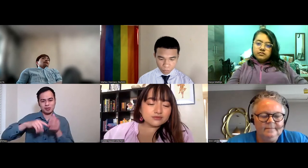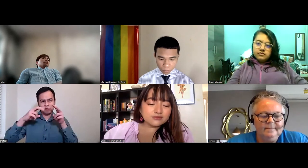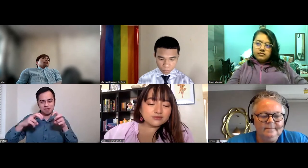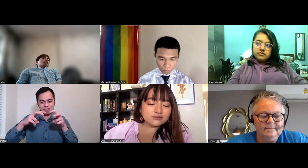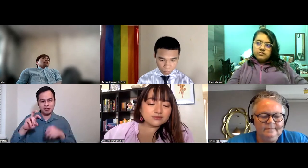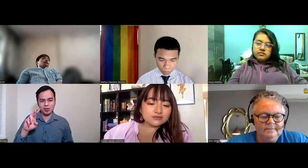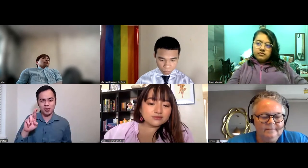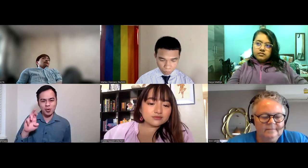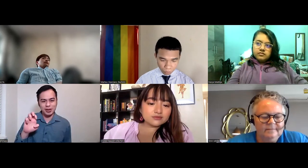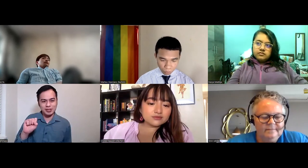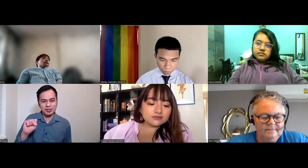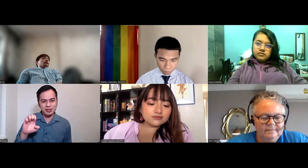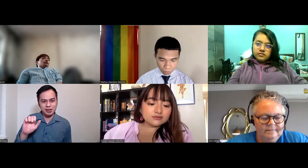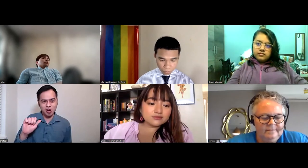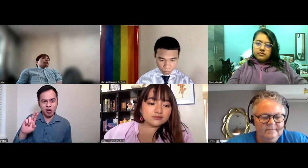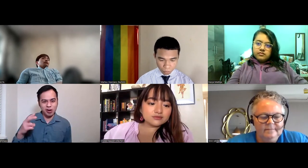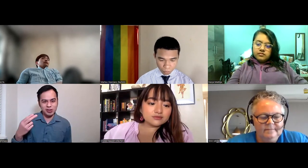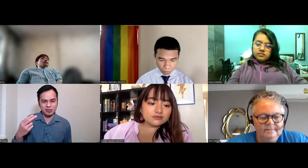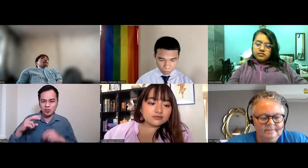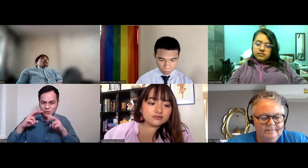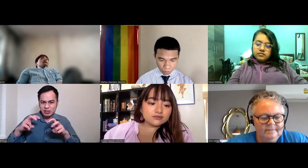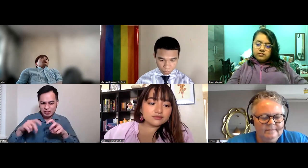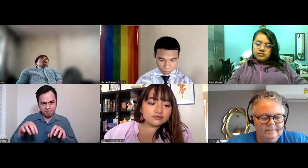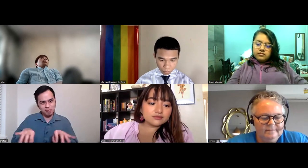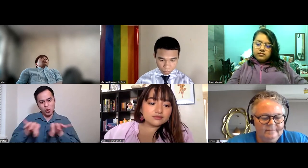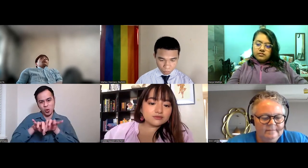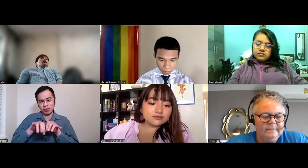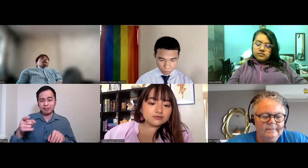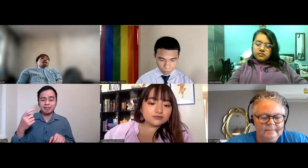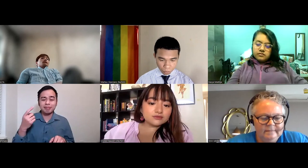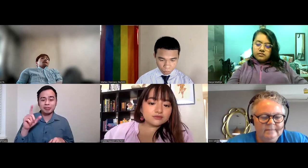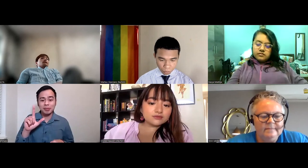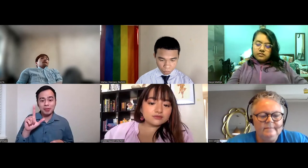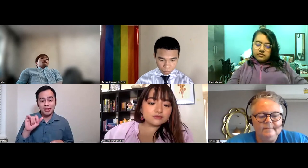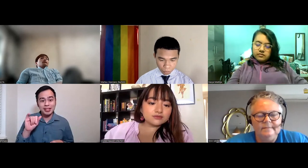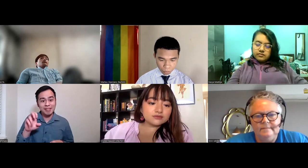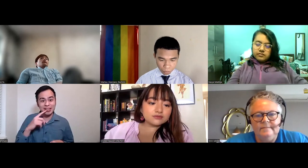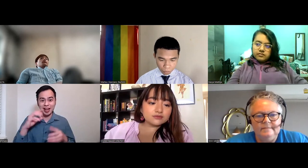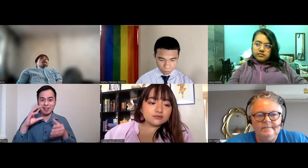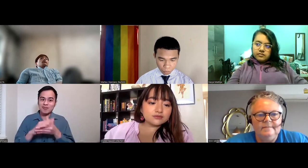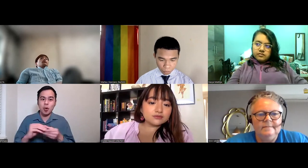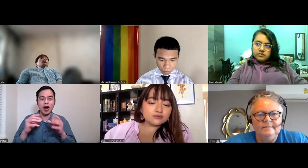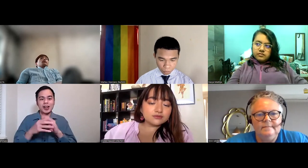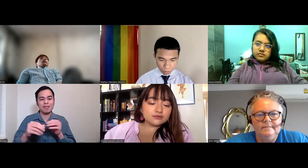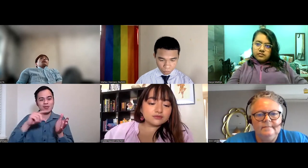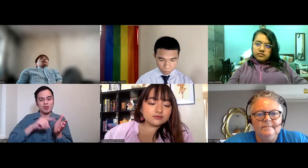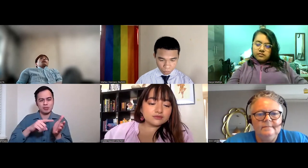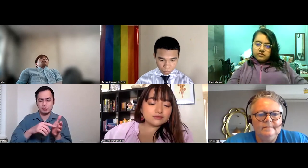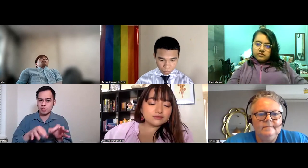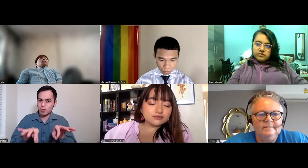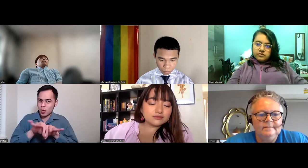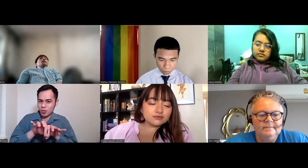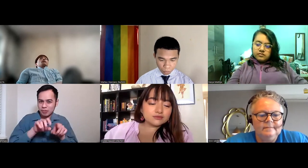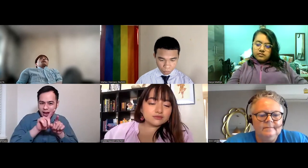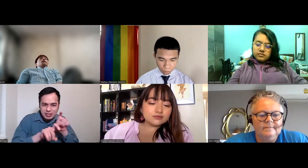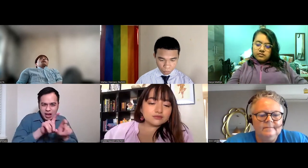So how this kind of resources, as we developed with times, as the changes in terms of needs, like for